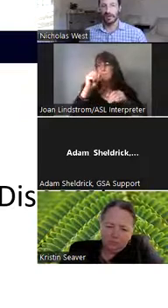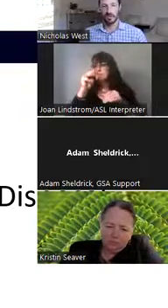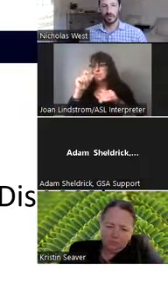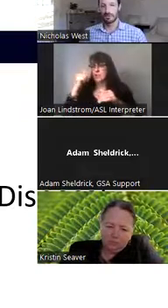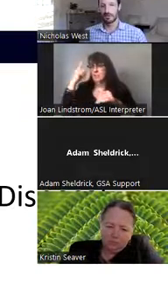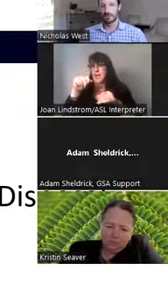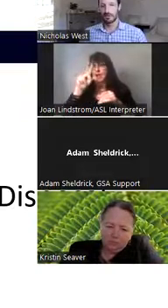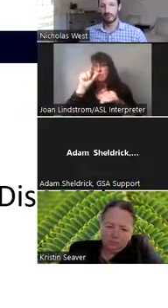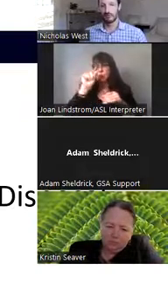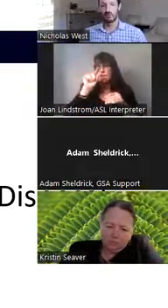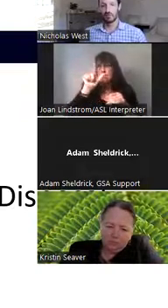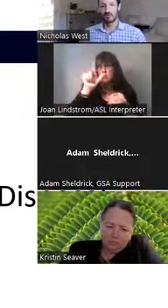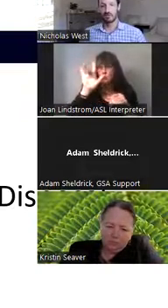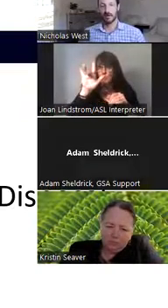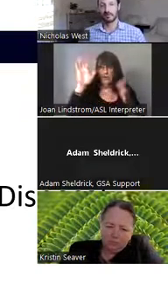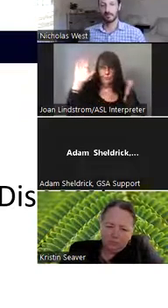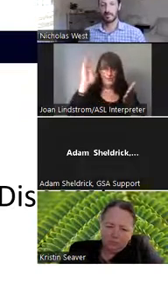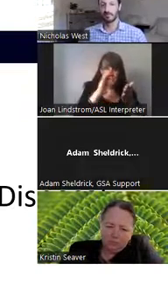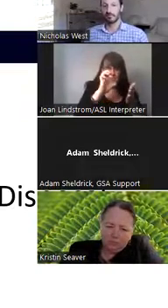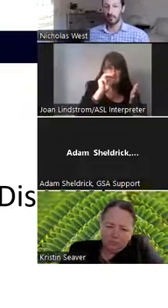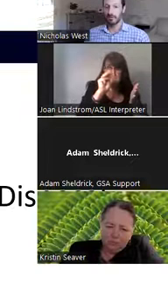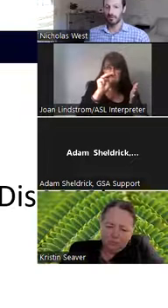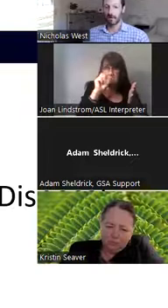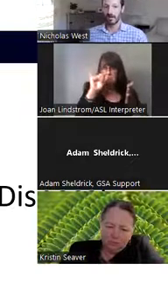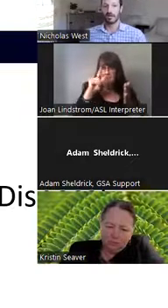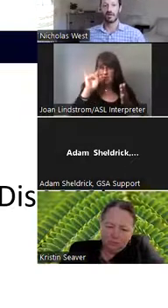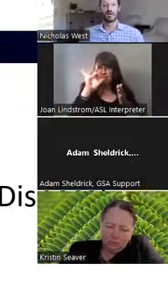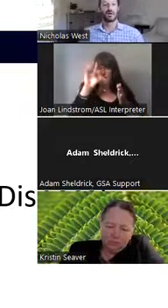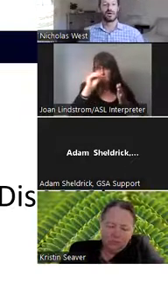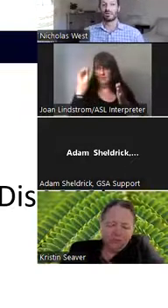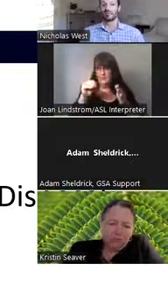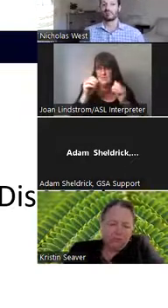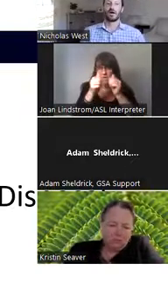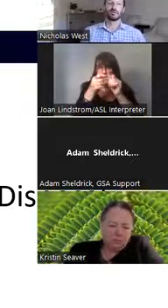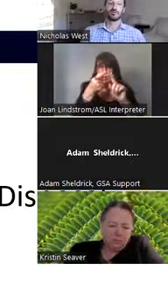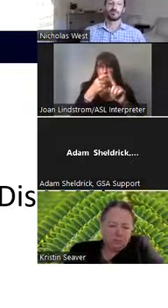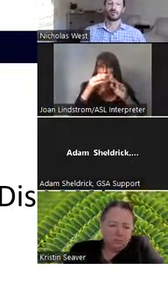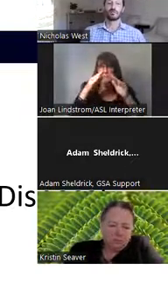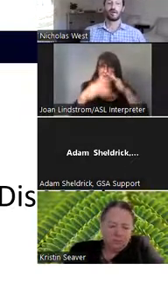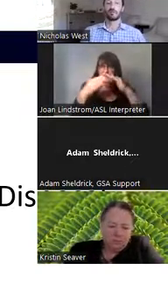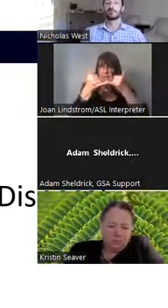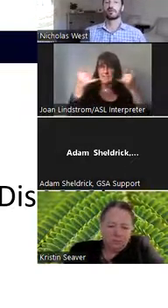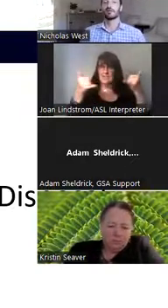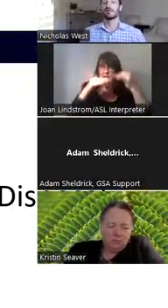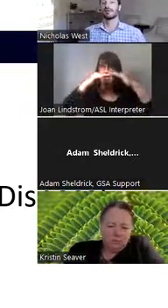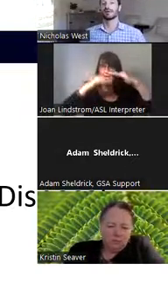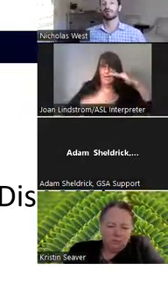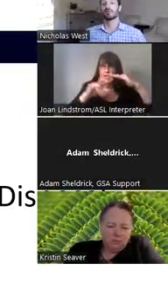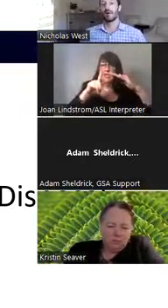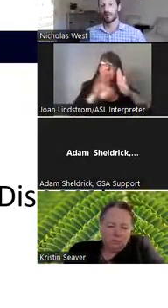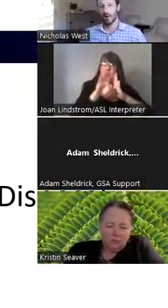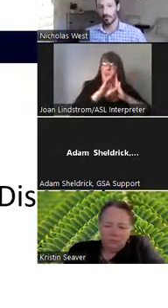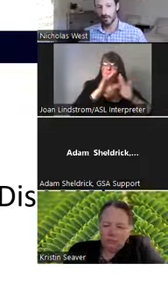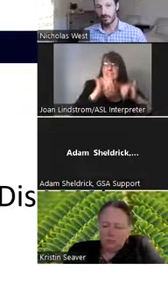2045. We've already reduced emissions by 50% from our baseline. We've recently developed standards to